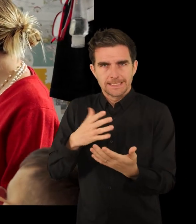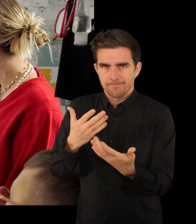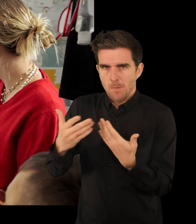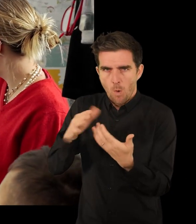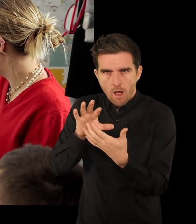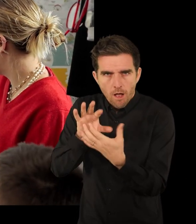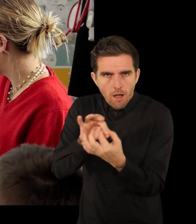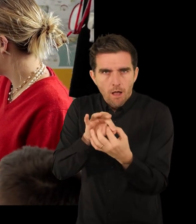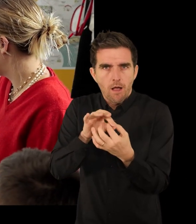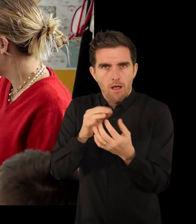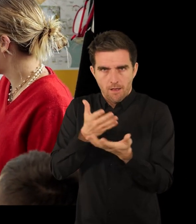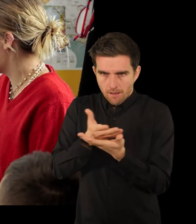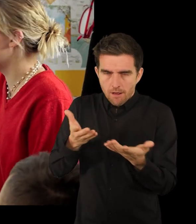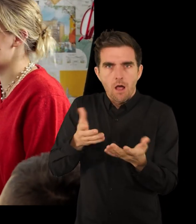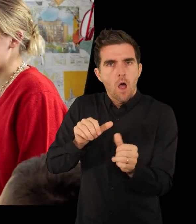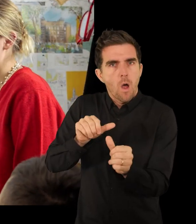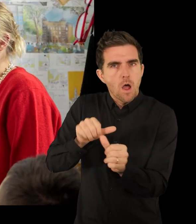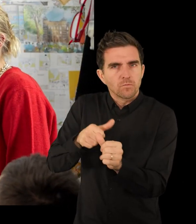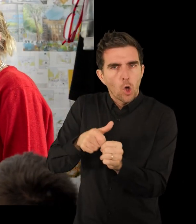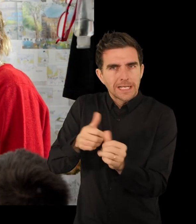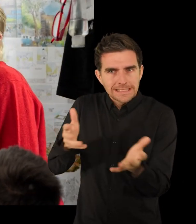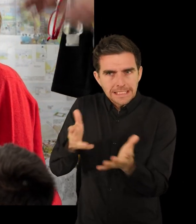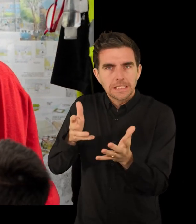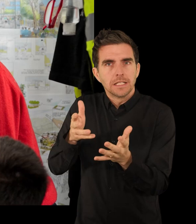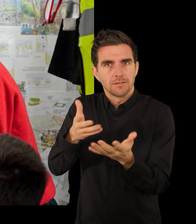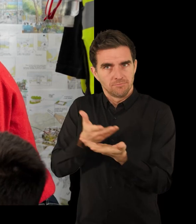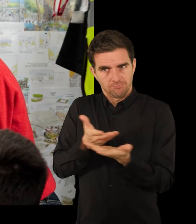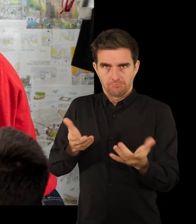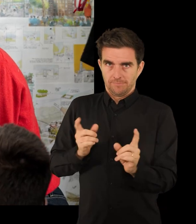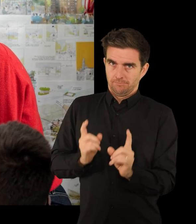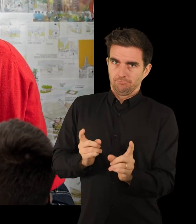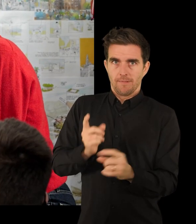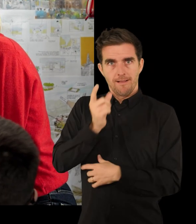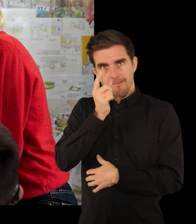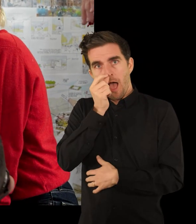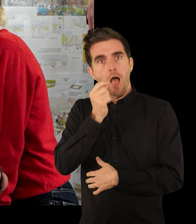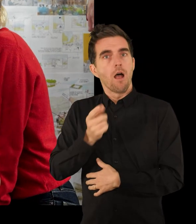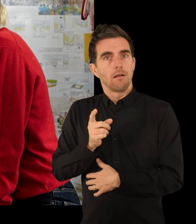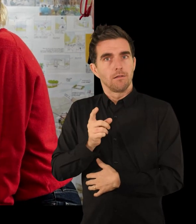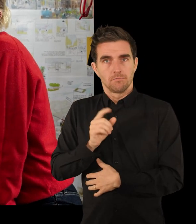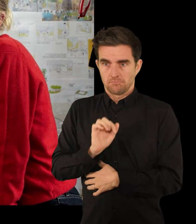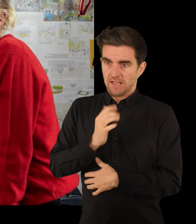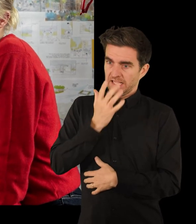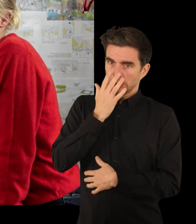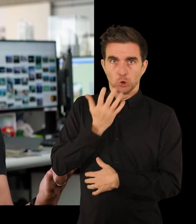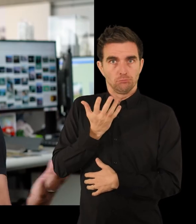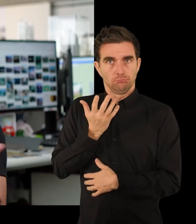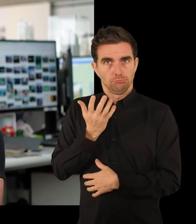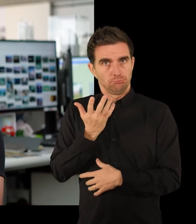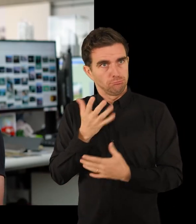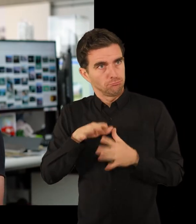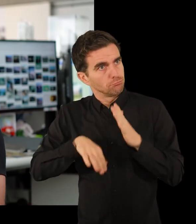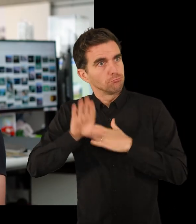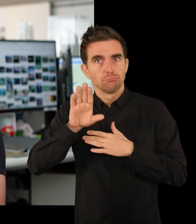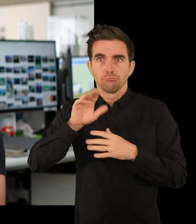We need to engage, and we also need to give them power of advocacy and agency at this age to be able